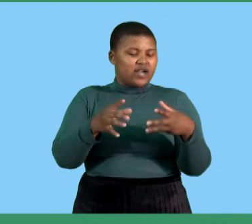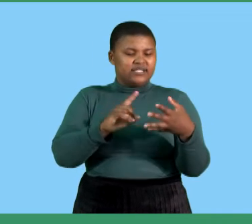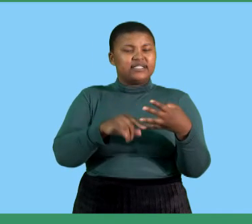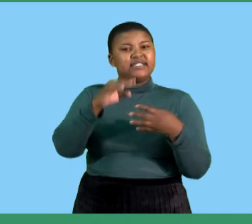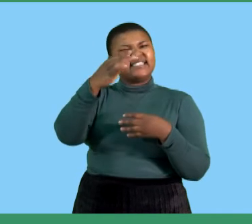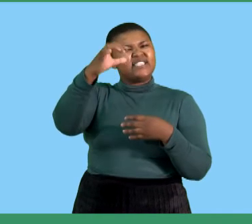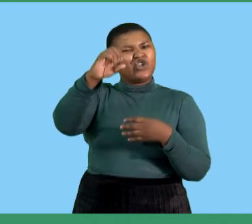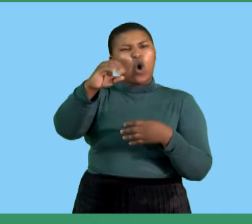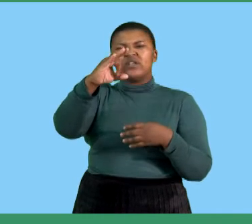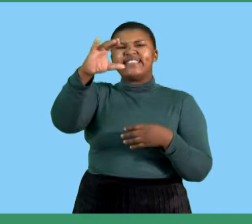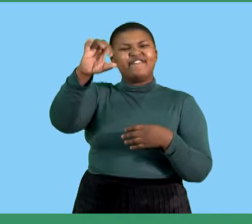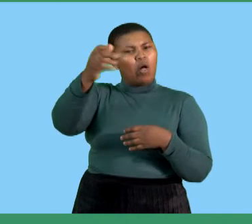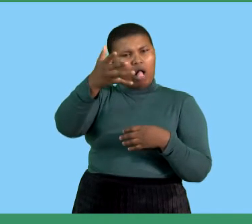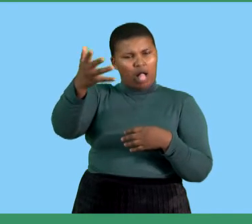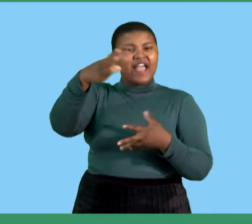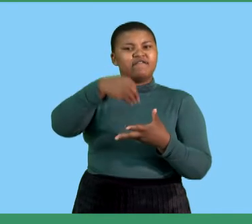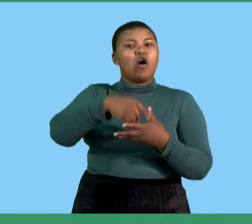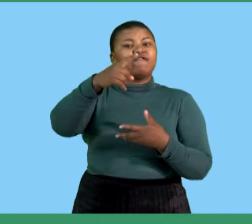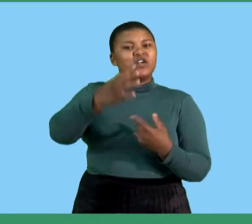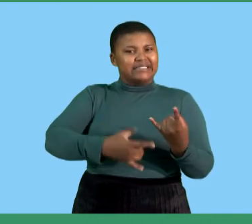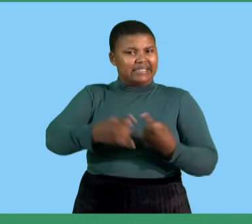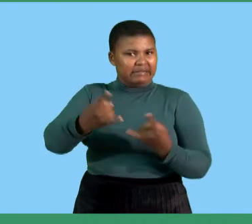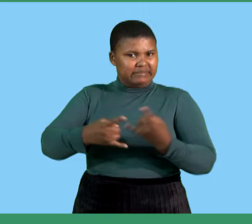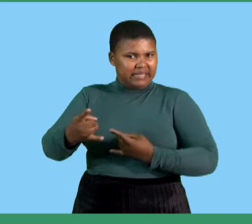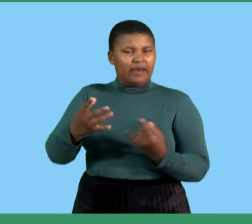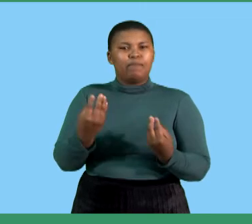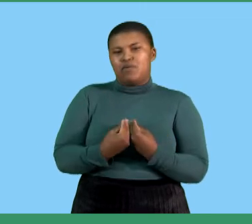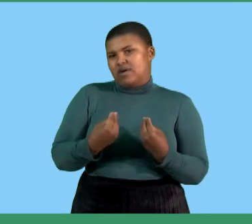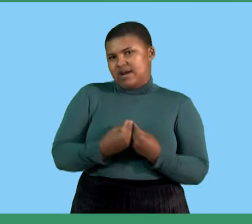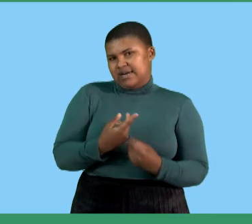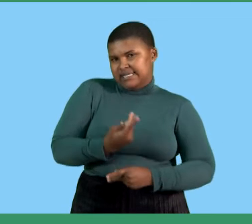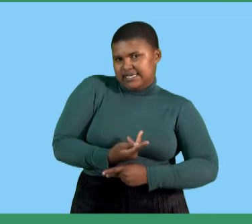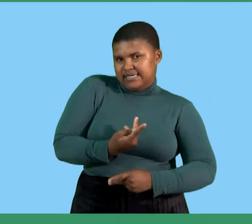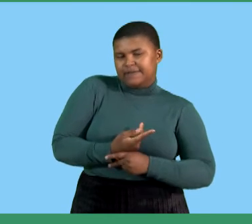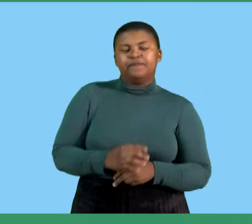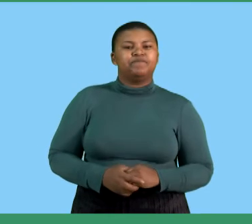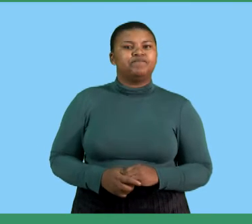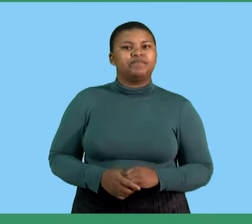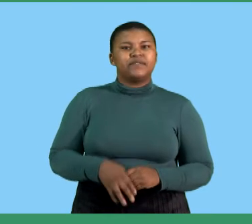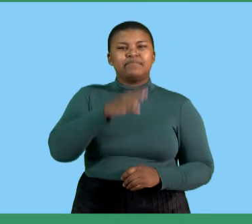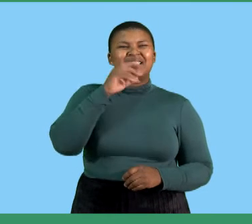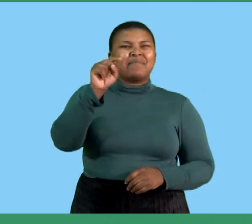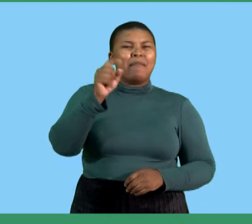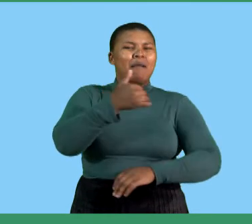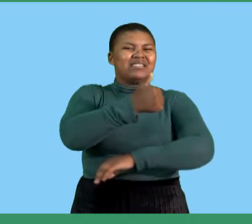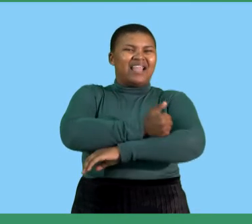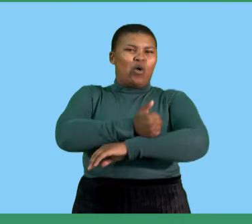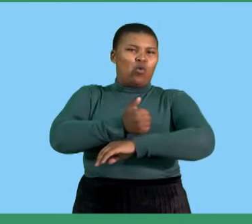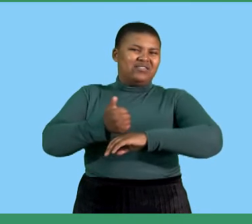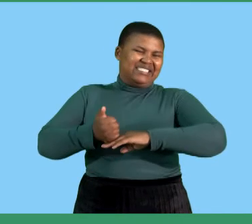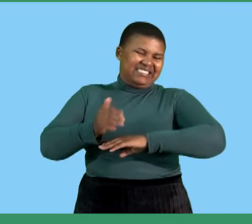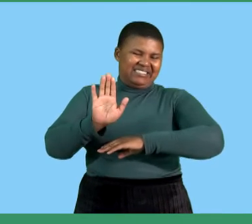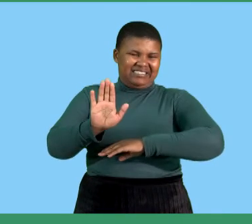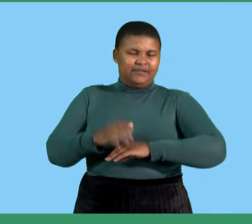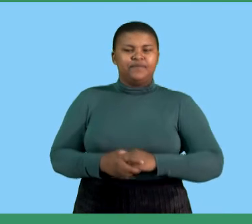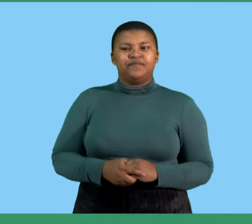involved in the selling product. So basically here we're looking at what we call the stakeholders. The stakeholders. These are the stakeholders